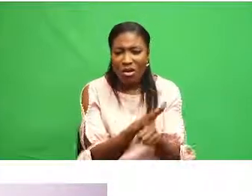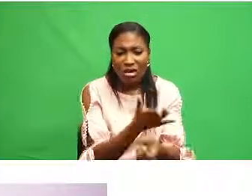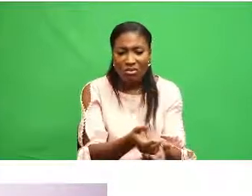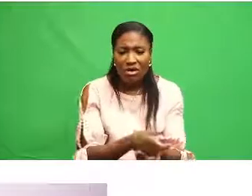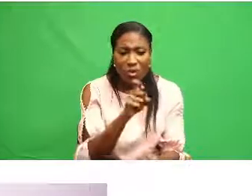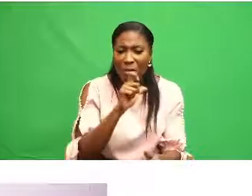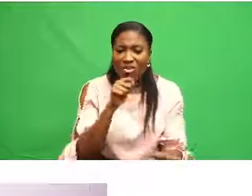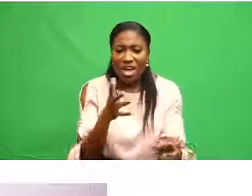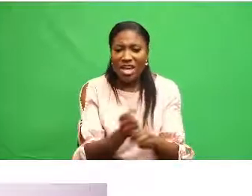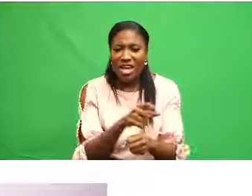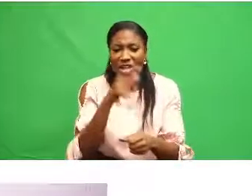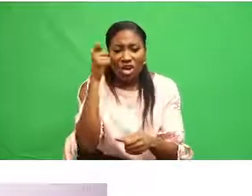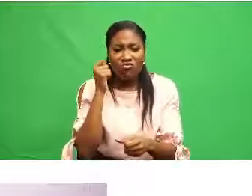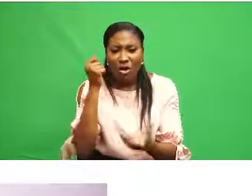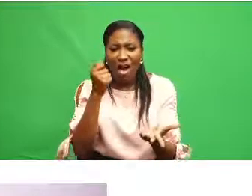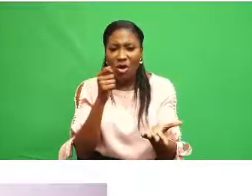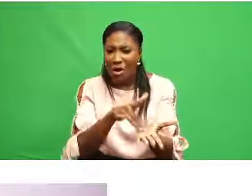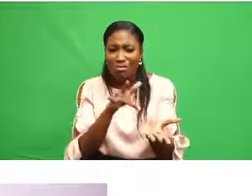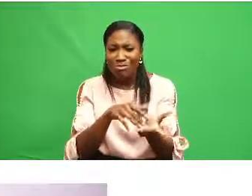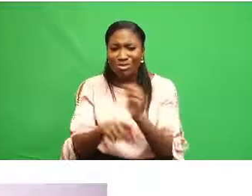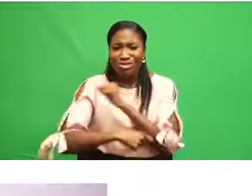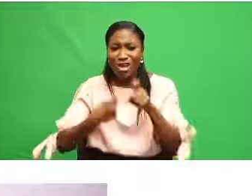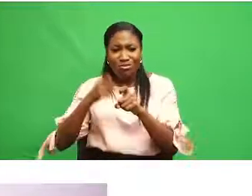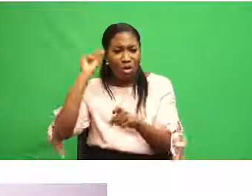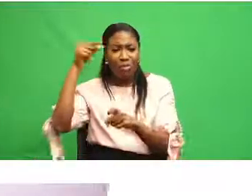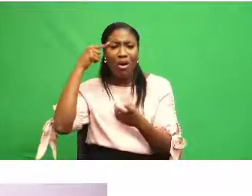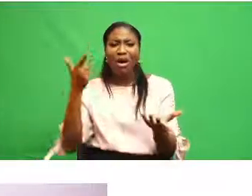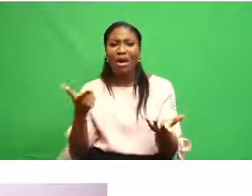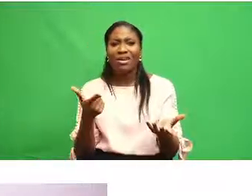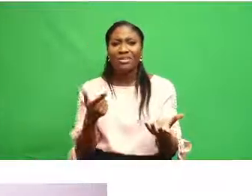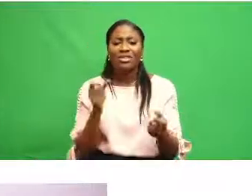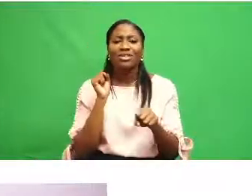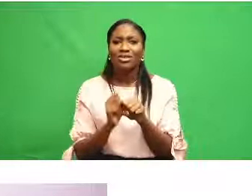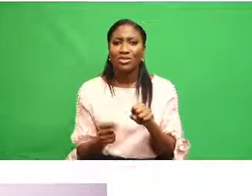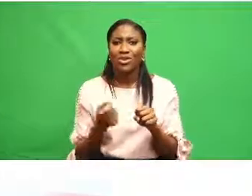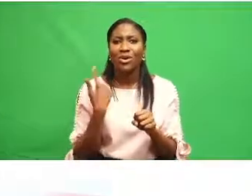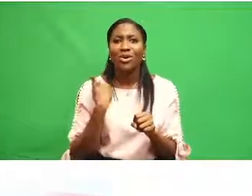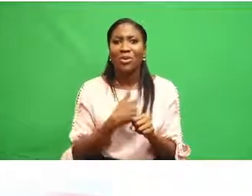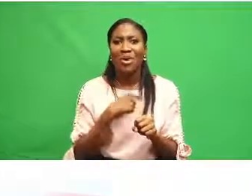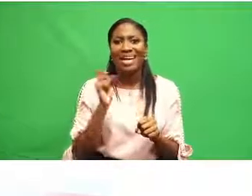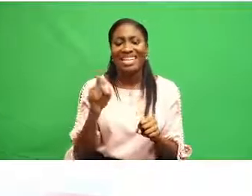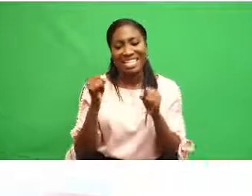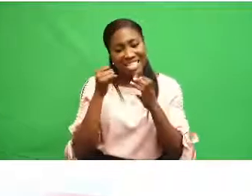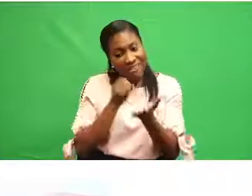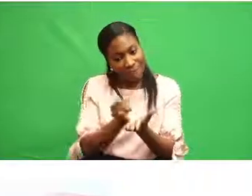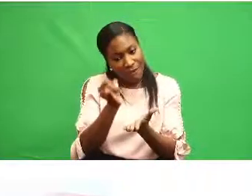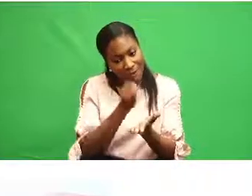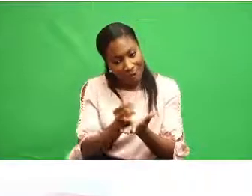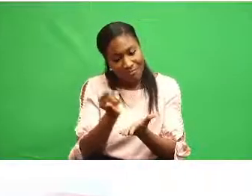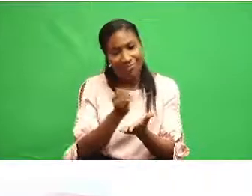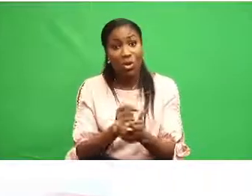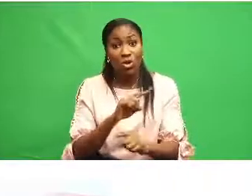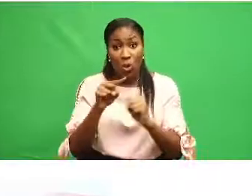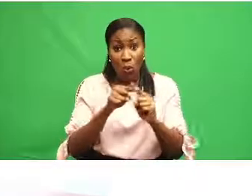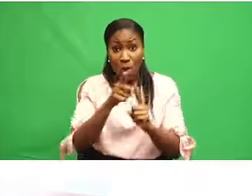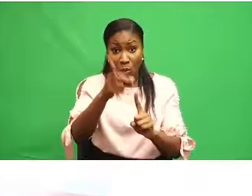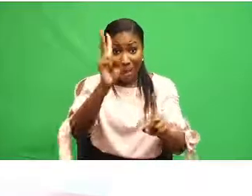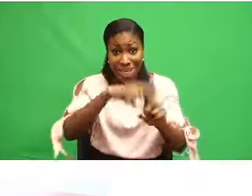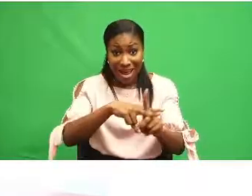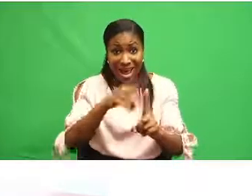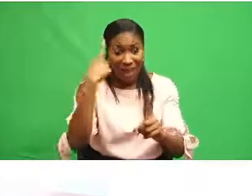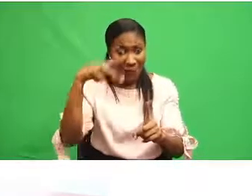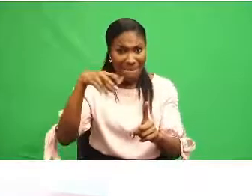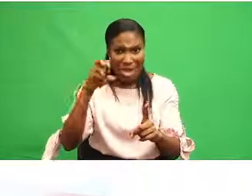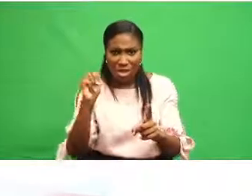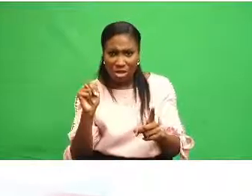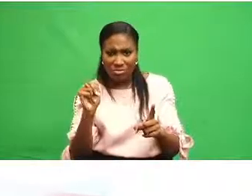what oftentimes results is the time is taken in trying to find the facts. Someone submits an application, and as you start to